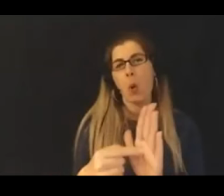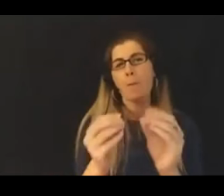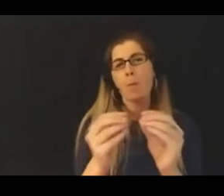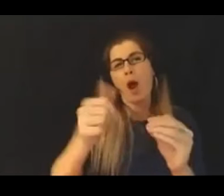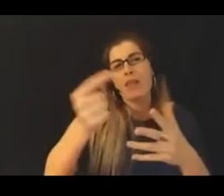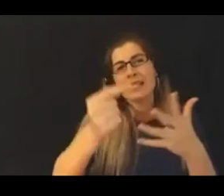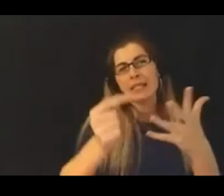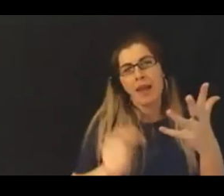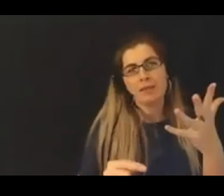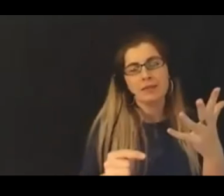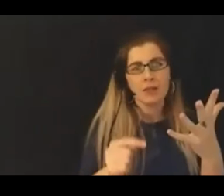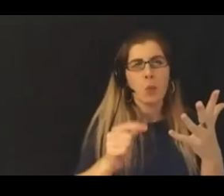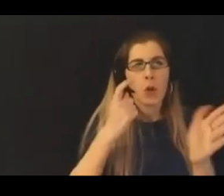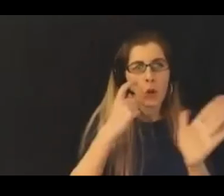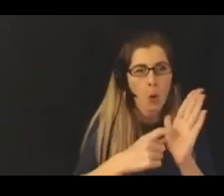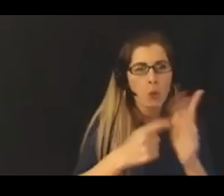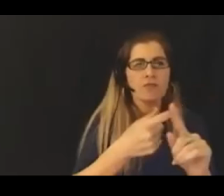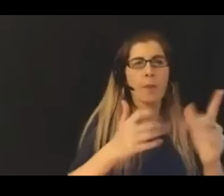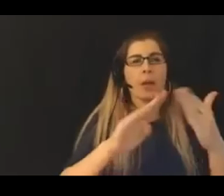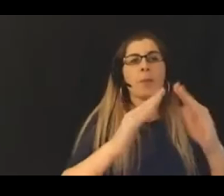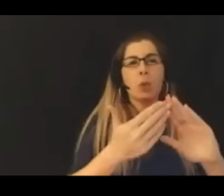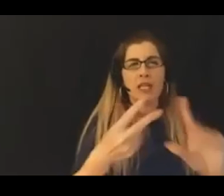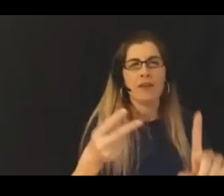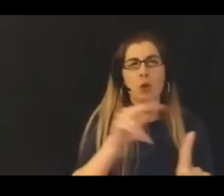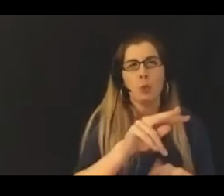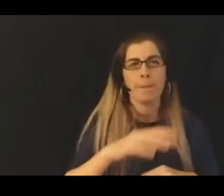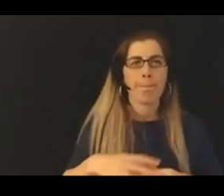we found from the community perspective.